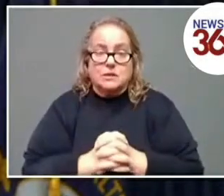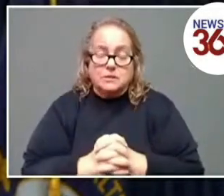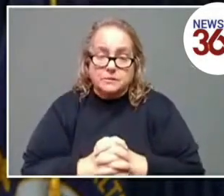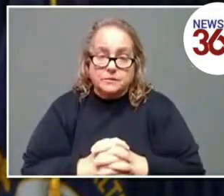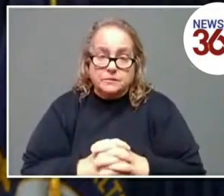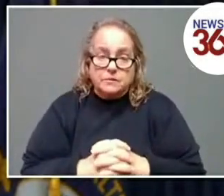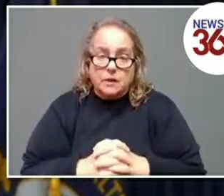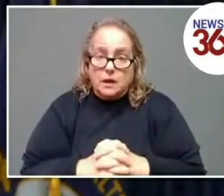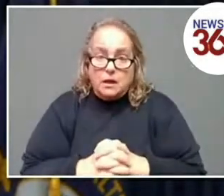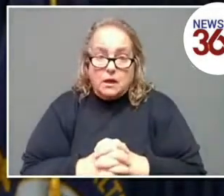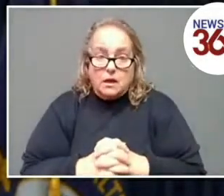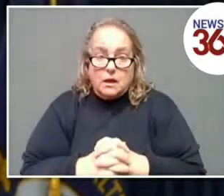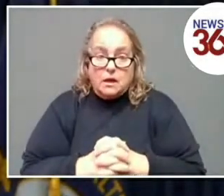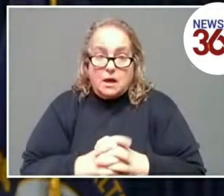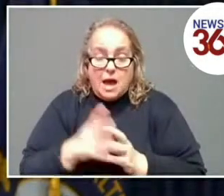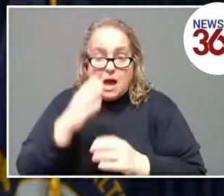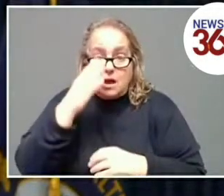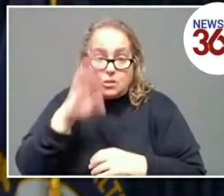I know, like the folks in Western Kentucky,